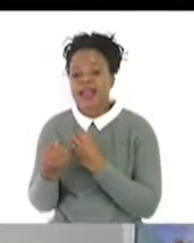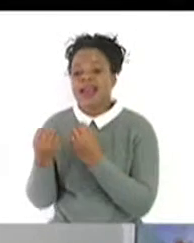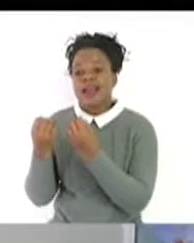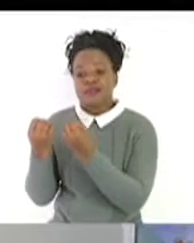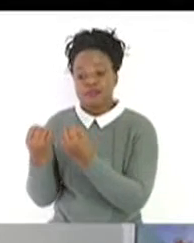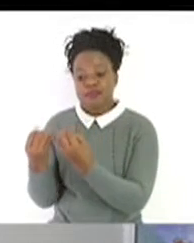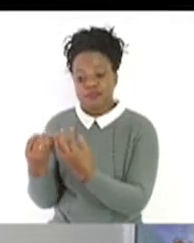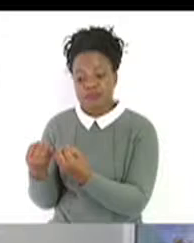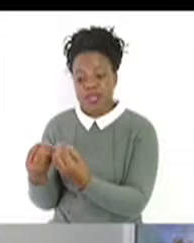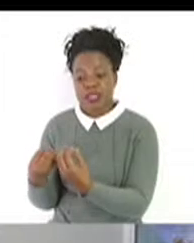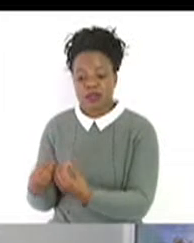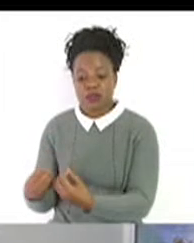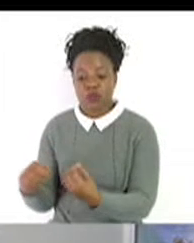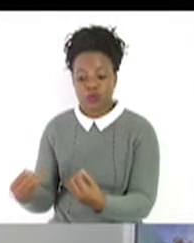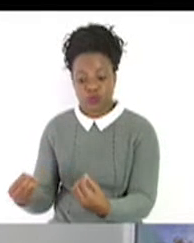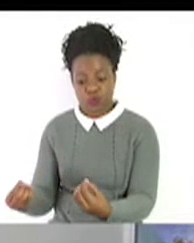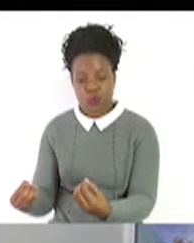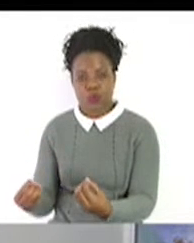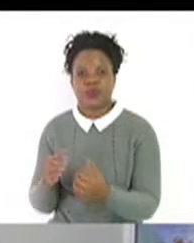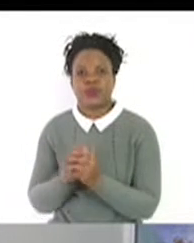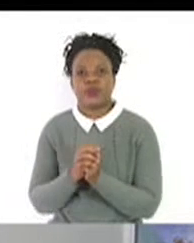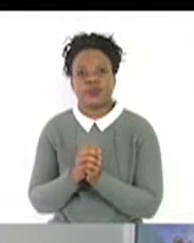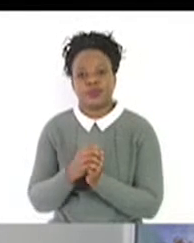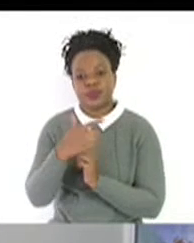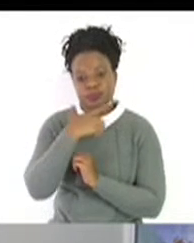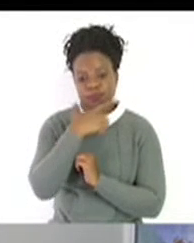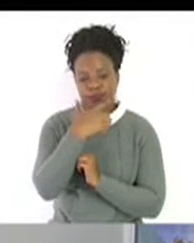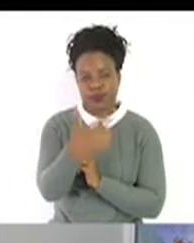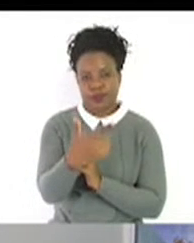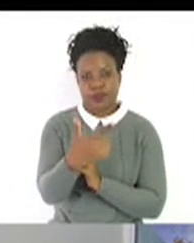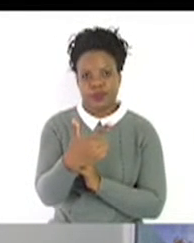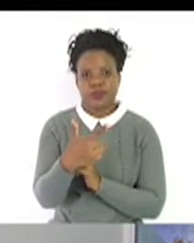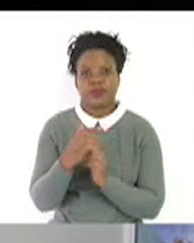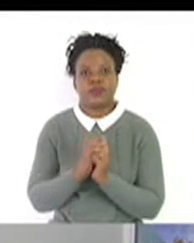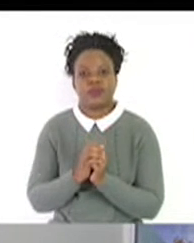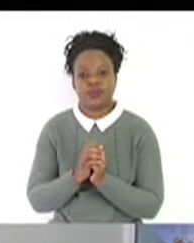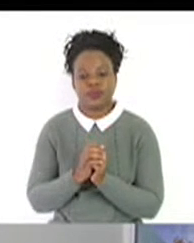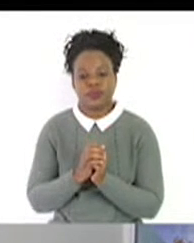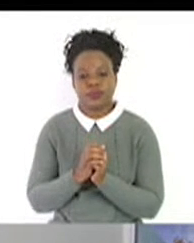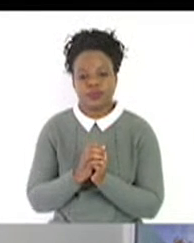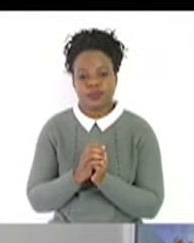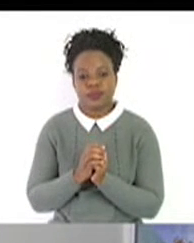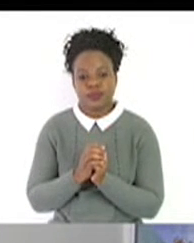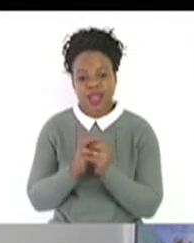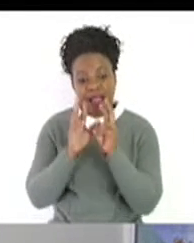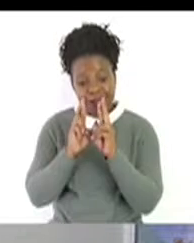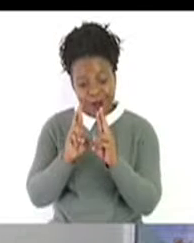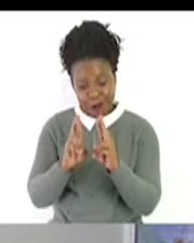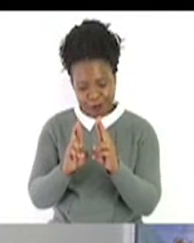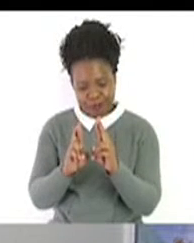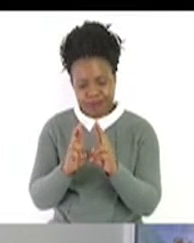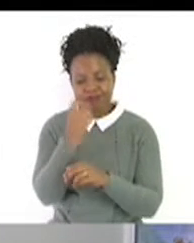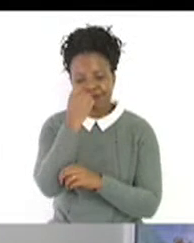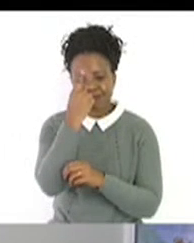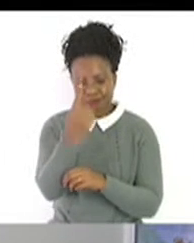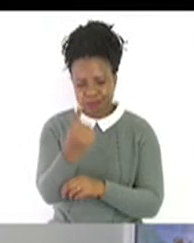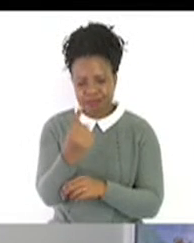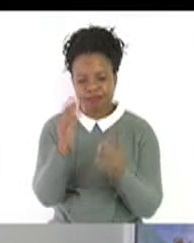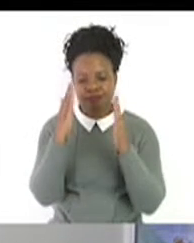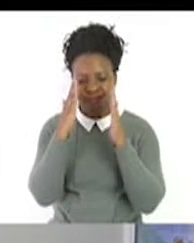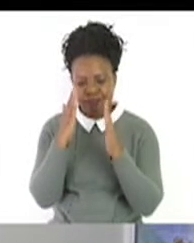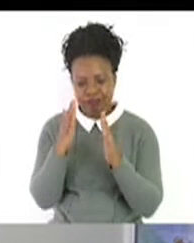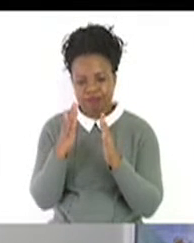One child, two children. Thank you so very much, boys and girls. I understand you are following the rules